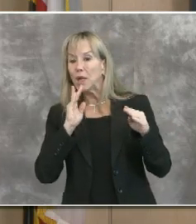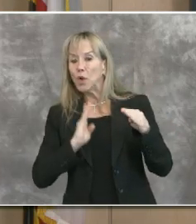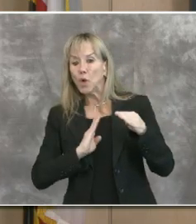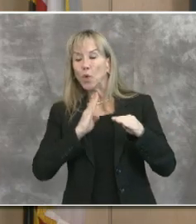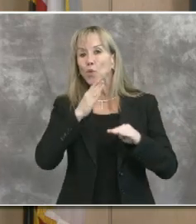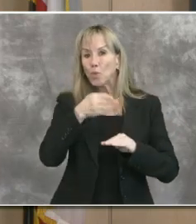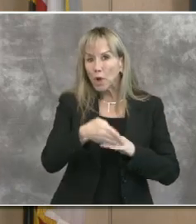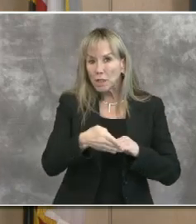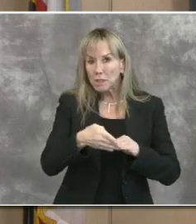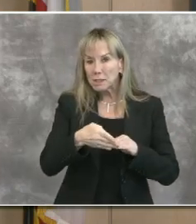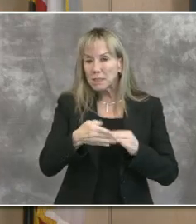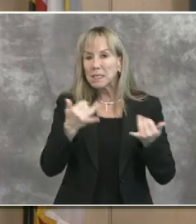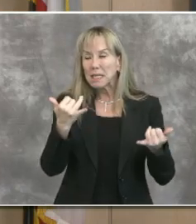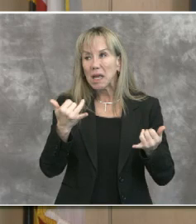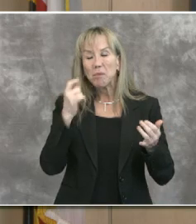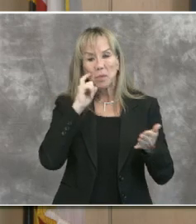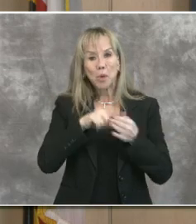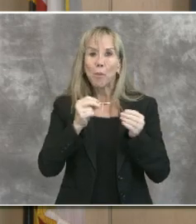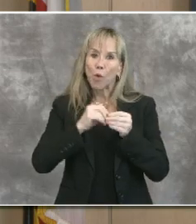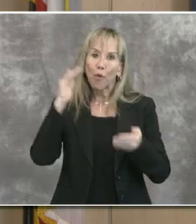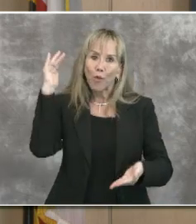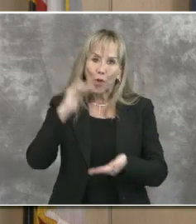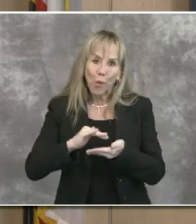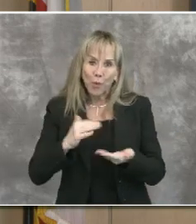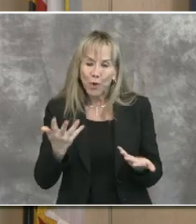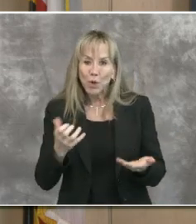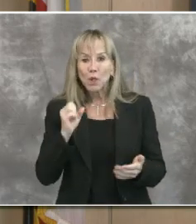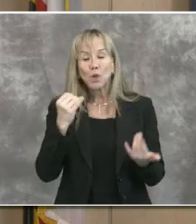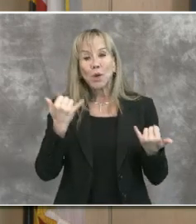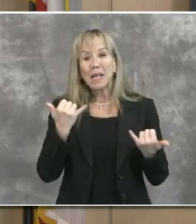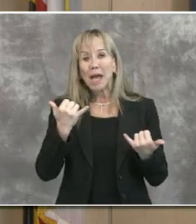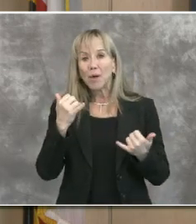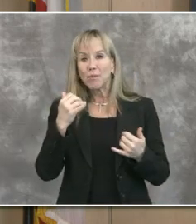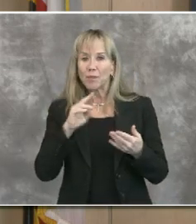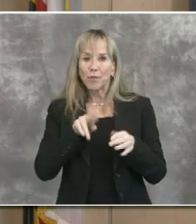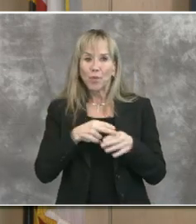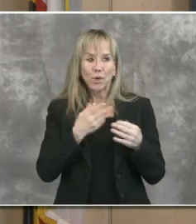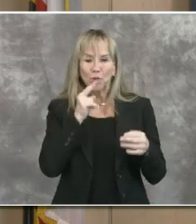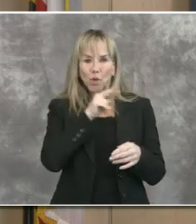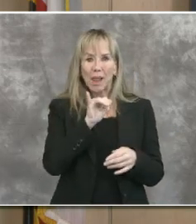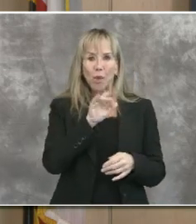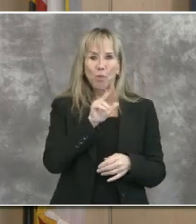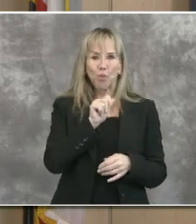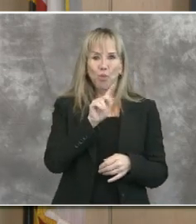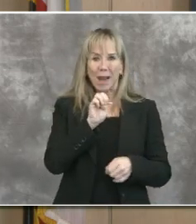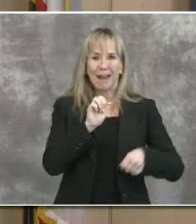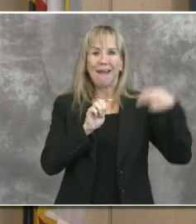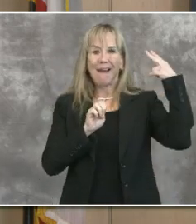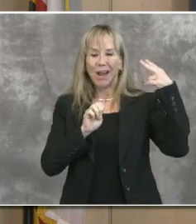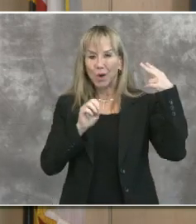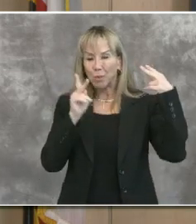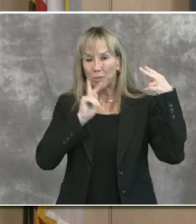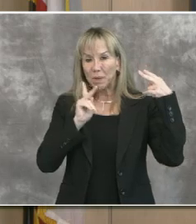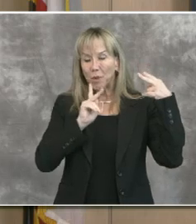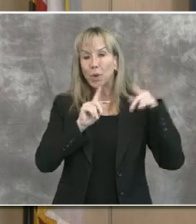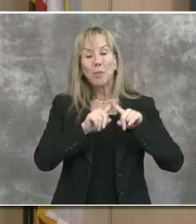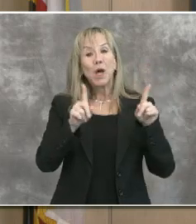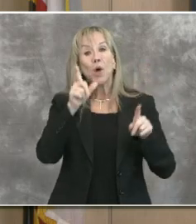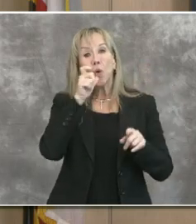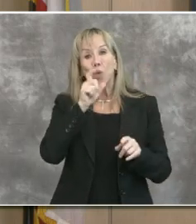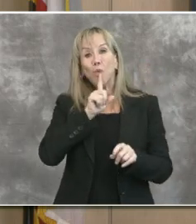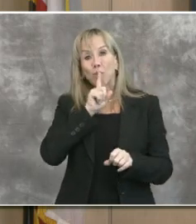fact a lot lower now. So one could say that the rate is higher. The number of individuals who actually are